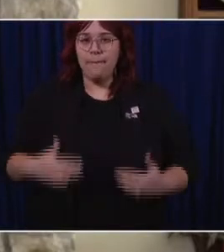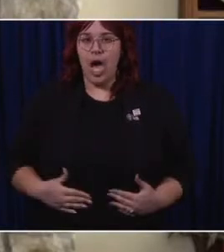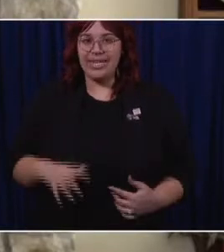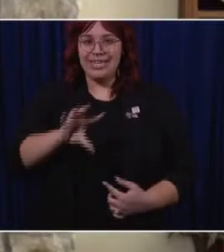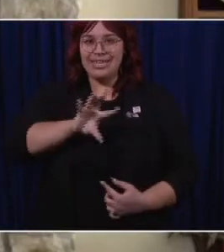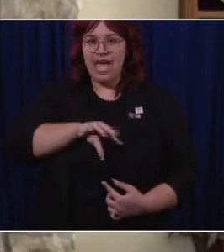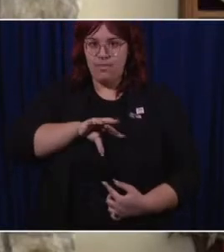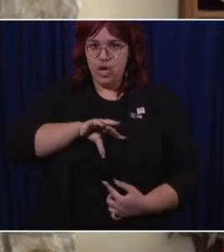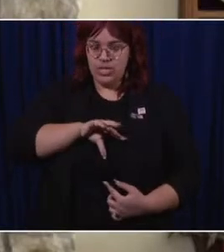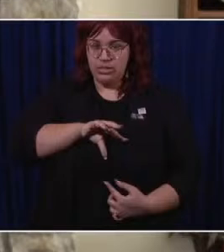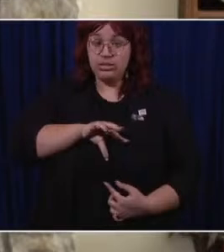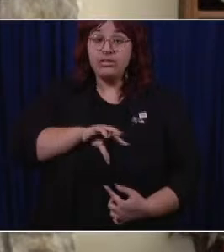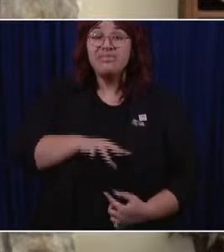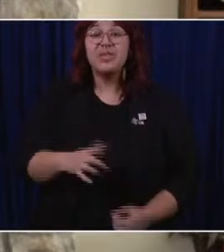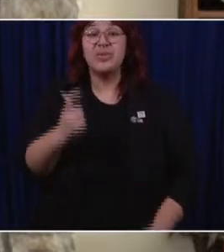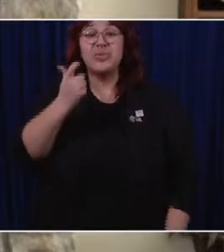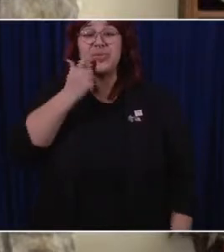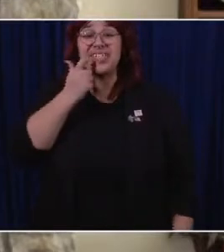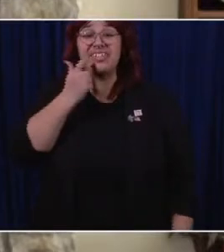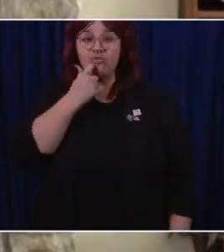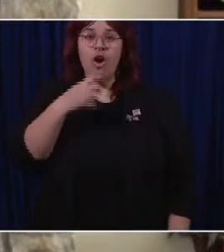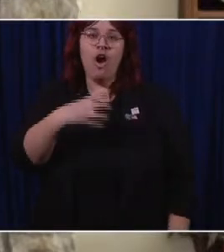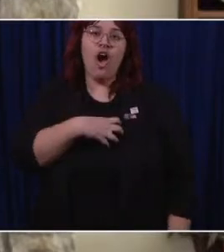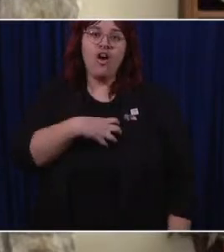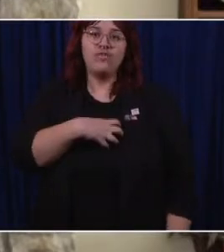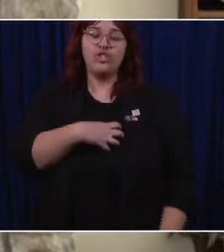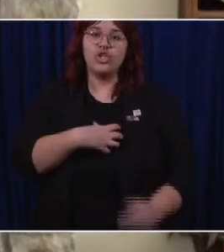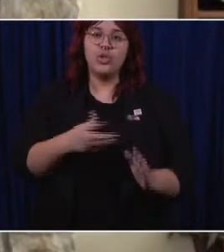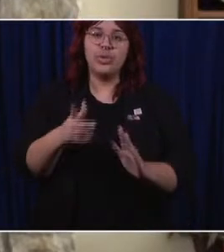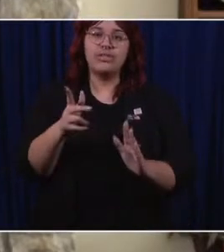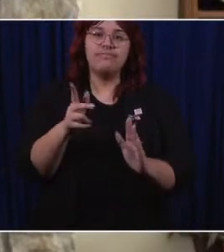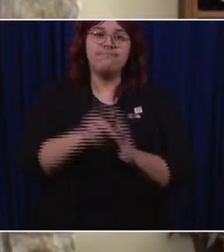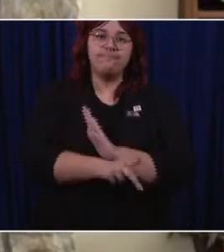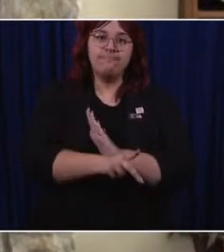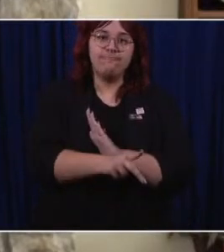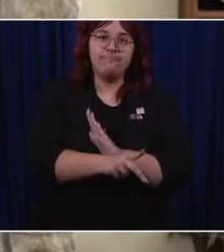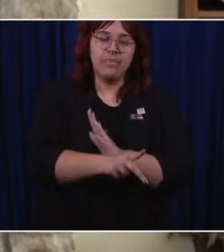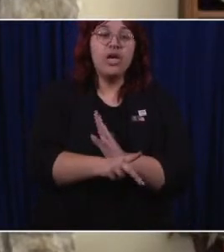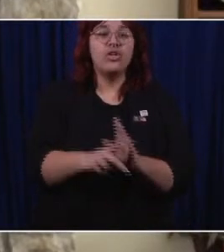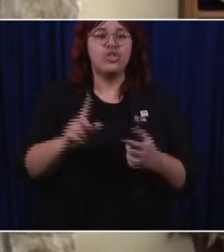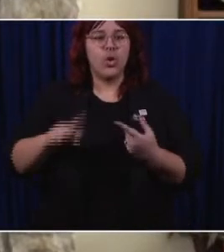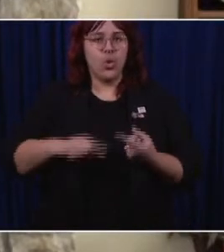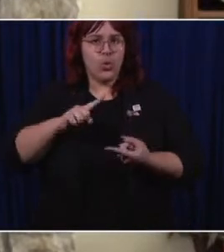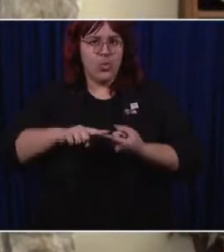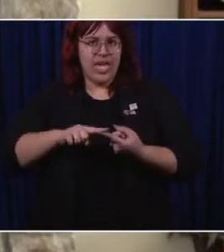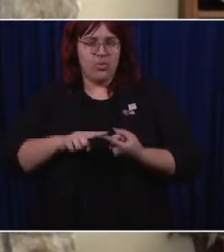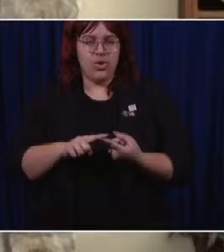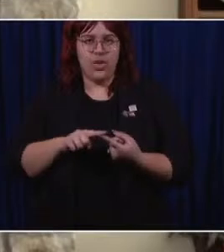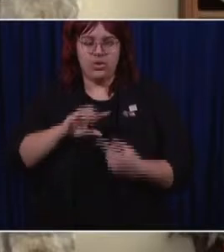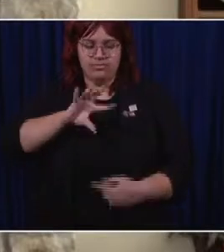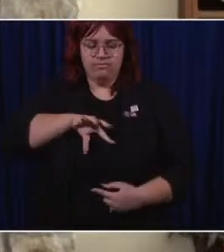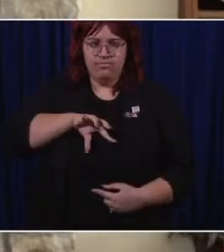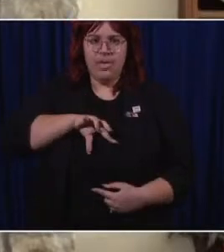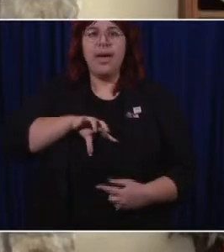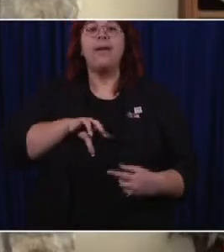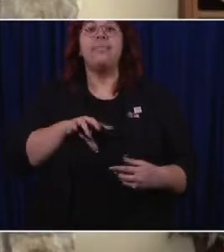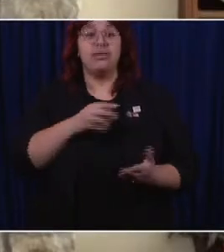weren't wearing body cameras. When could agencies start receiving money to fund these cameras, and how would it be distributed?